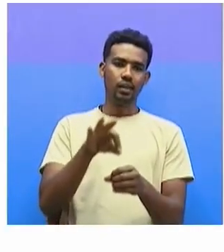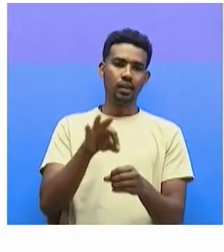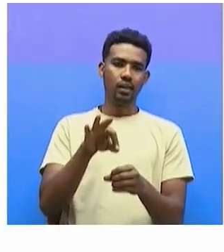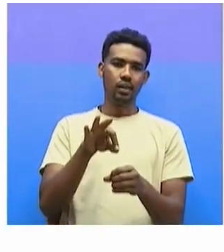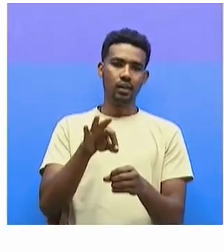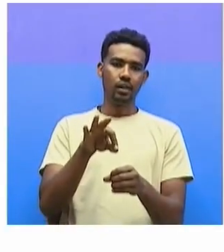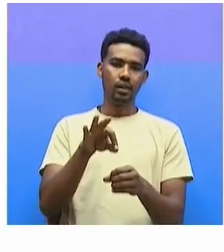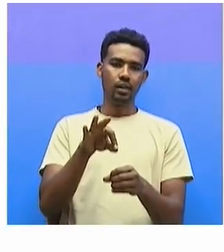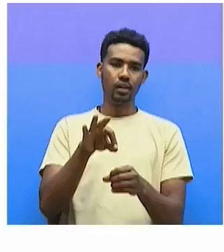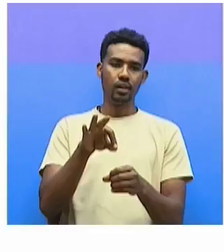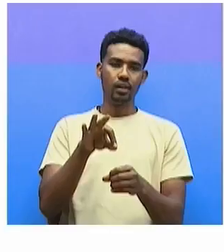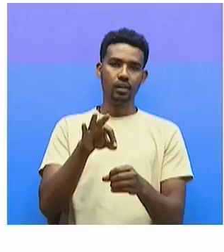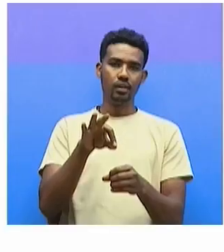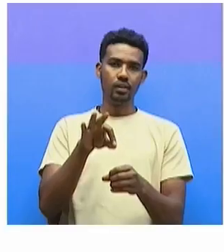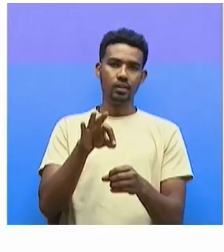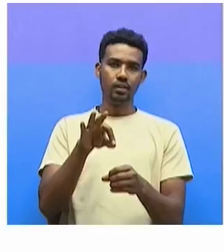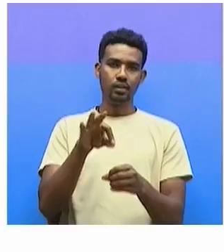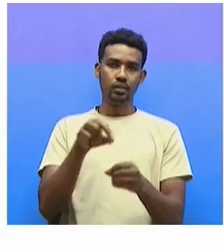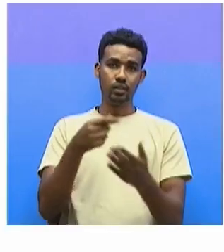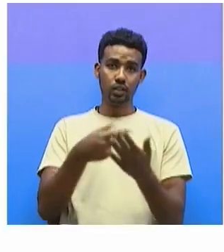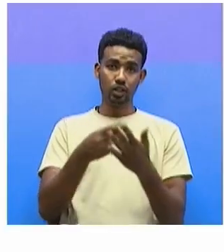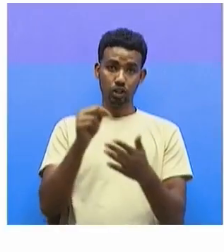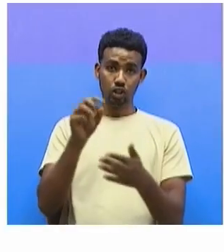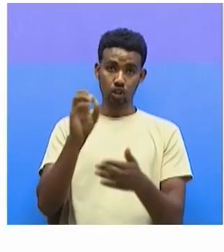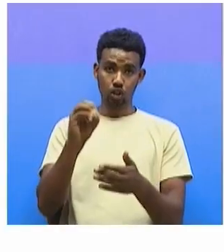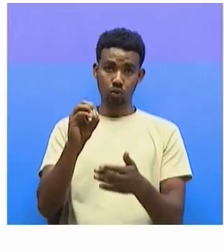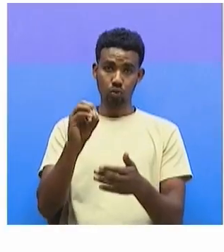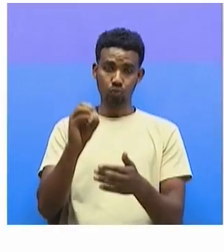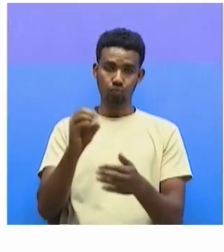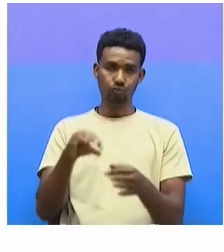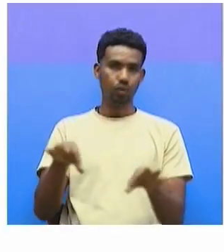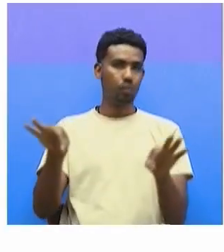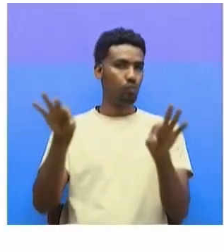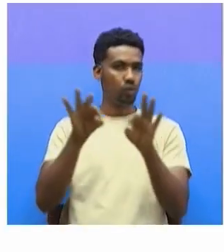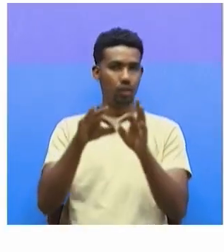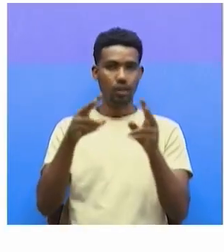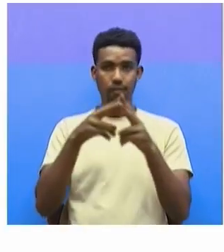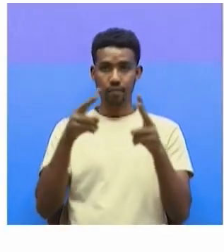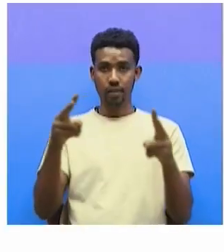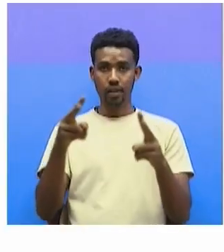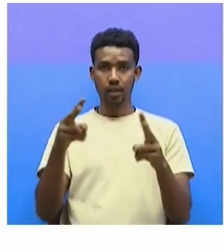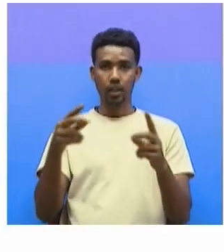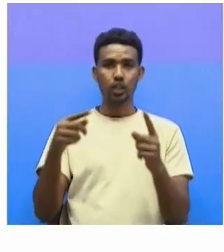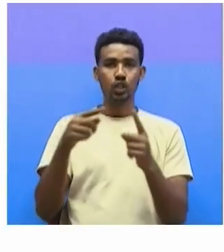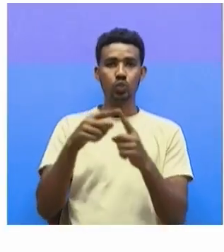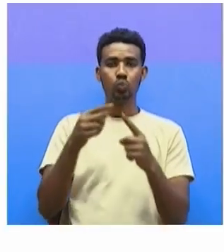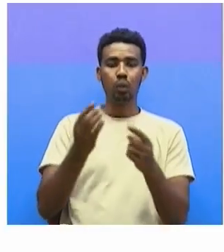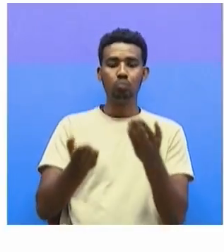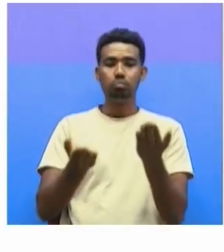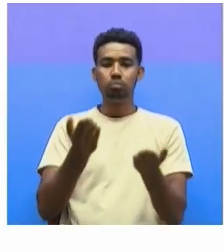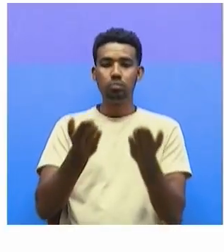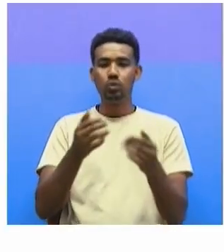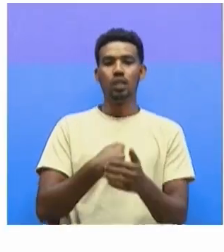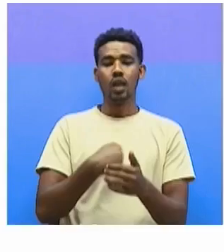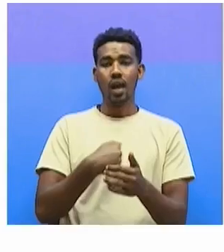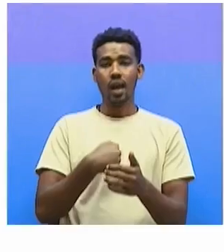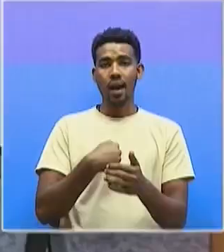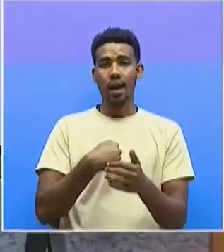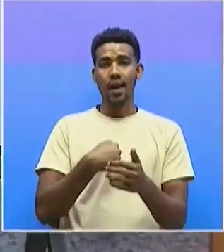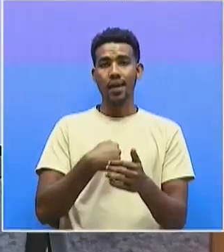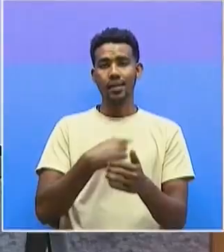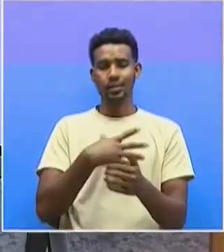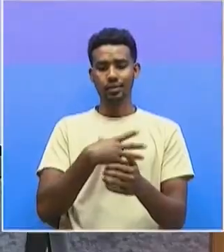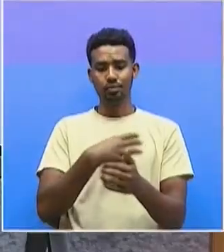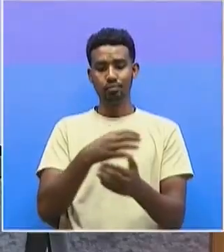to, this is the important part, I prefer tea to coffee.